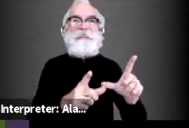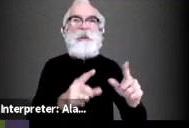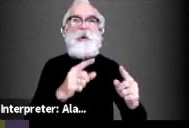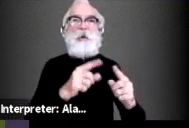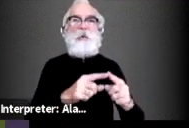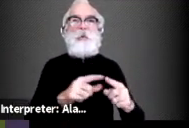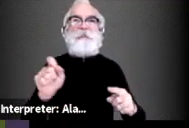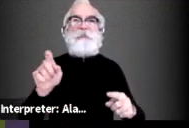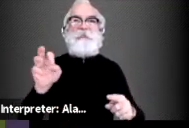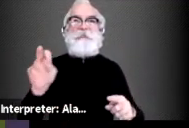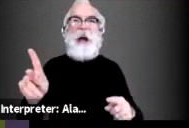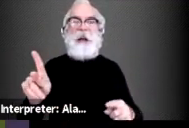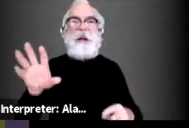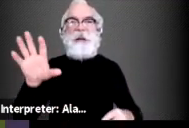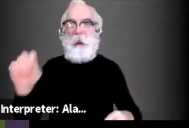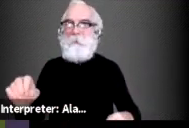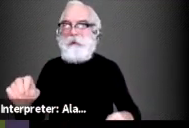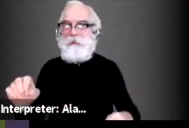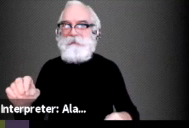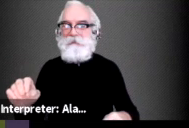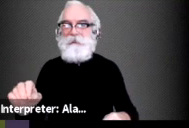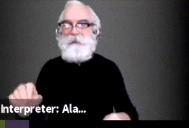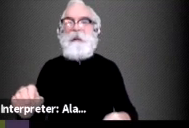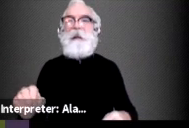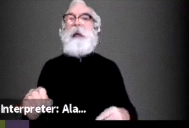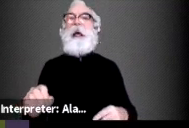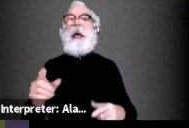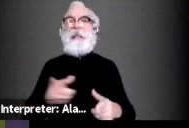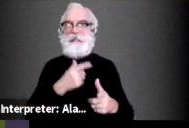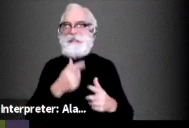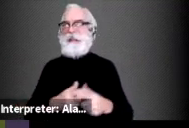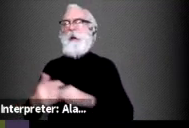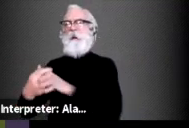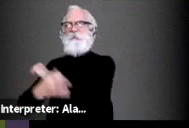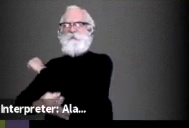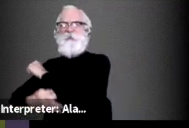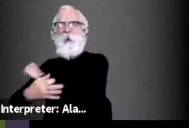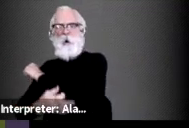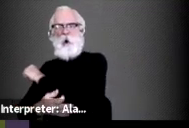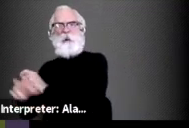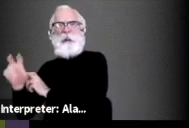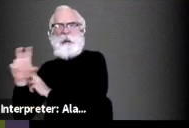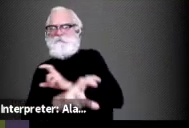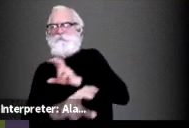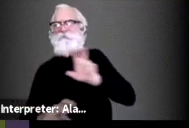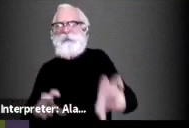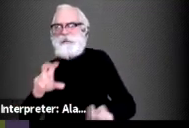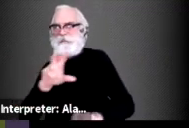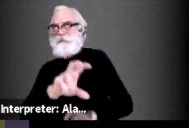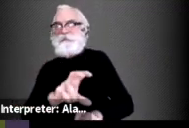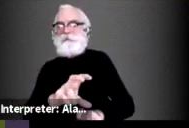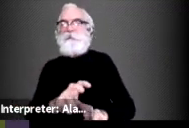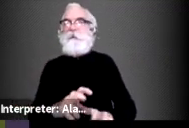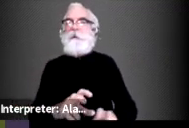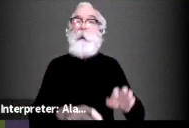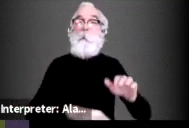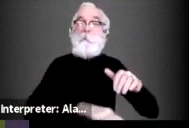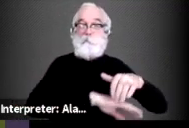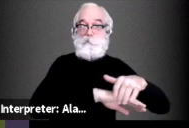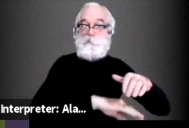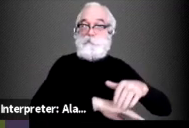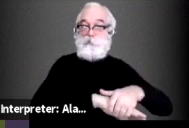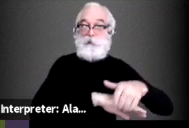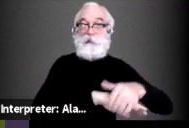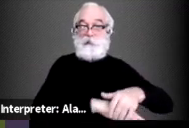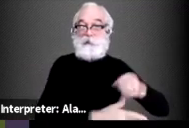South Sea Company, that led to huge foreign investment and the partial collapse of the British economy. British